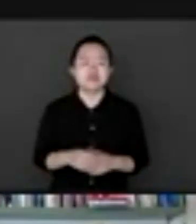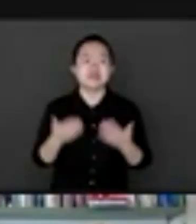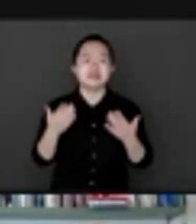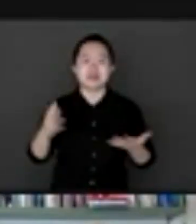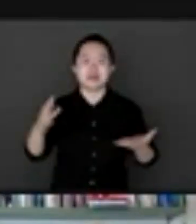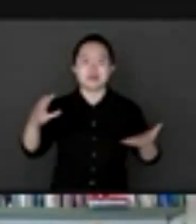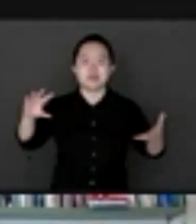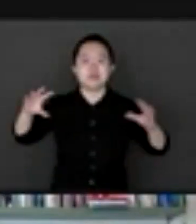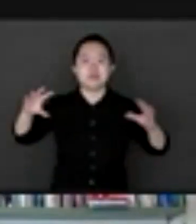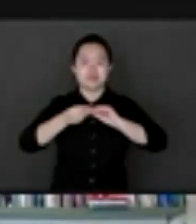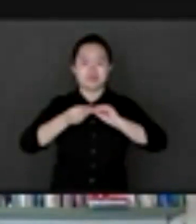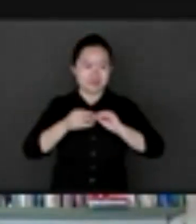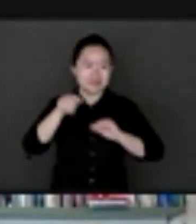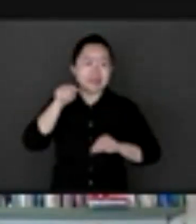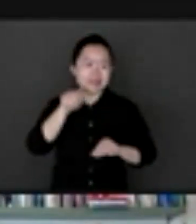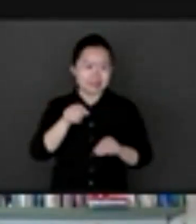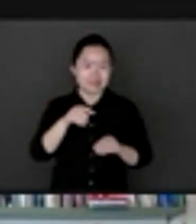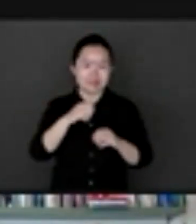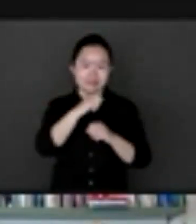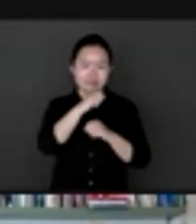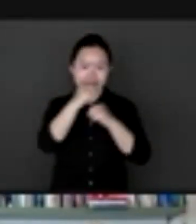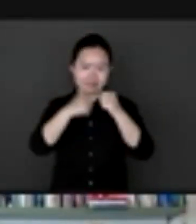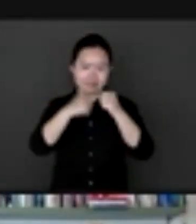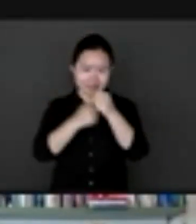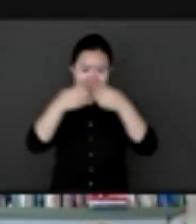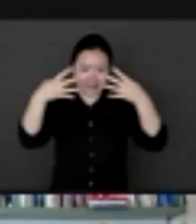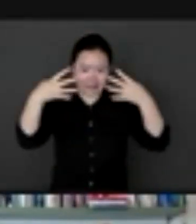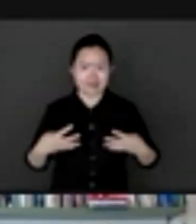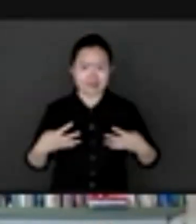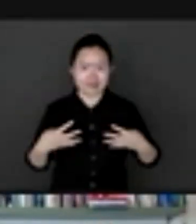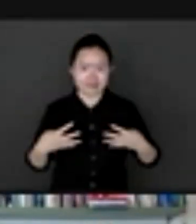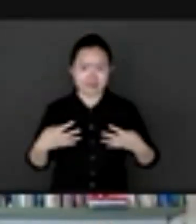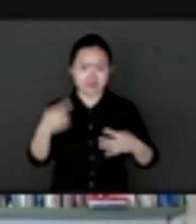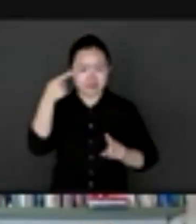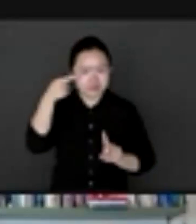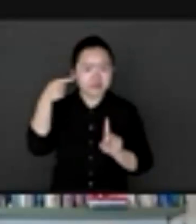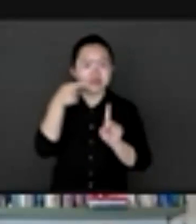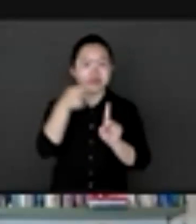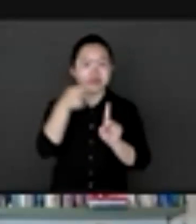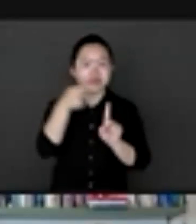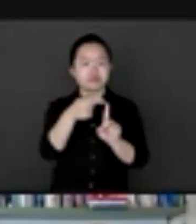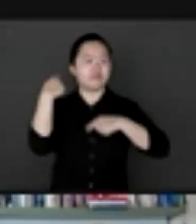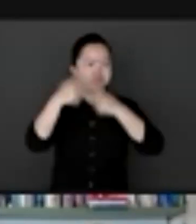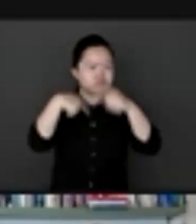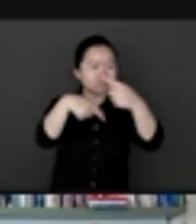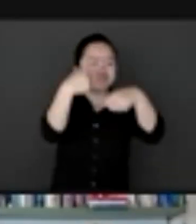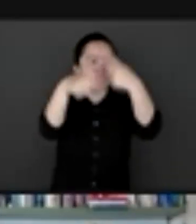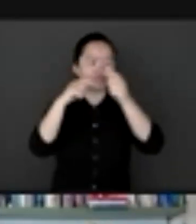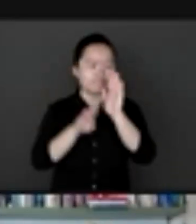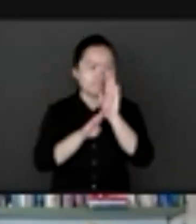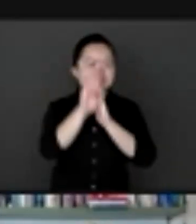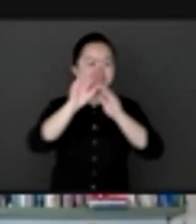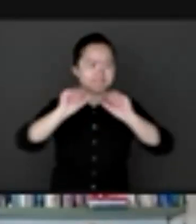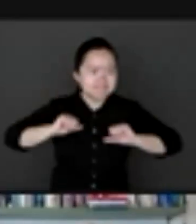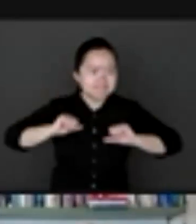approach. Our improvement process includes monitoring form and enhancement,